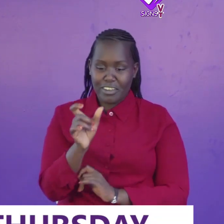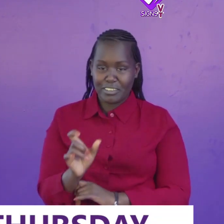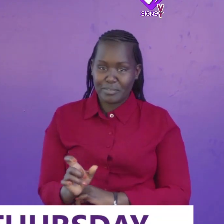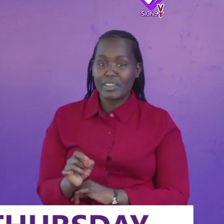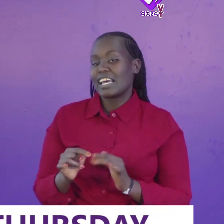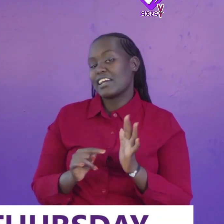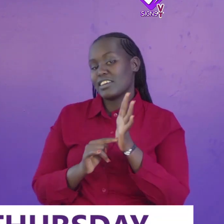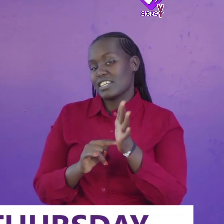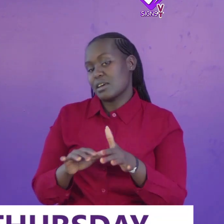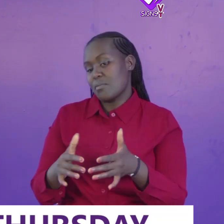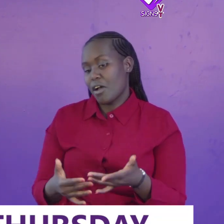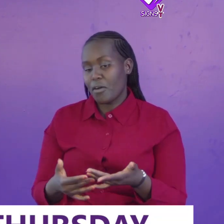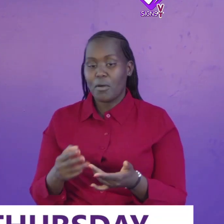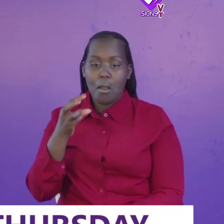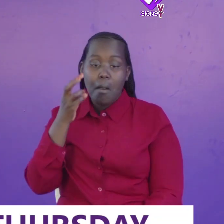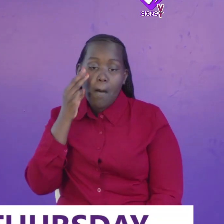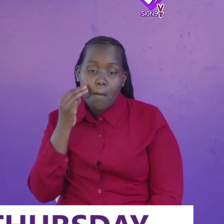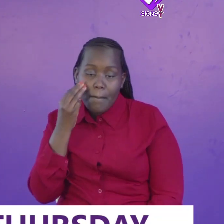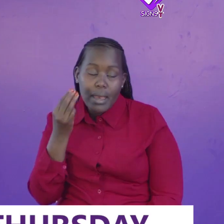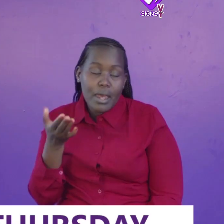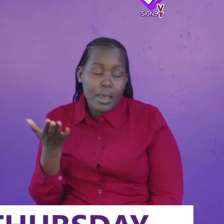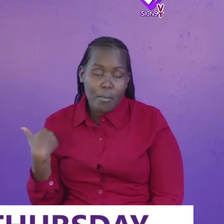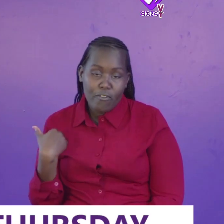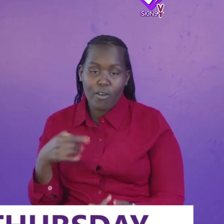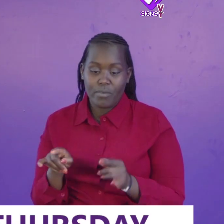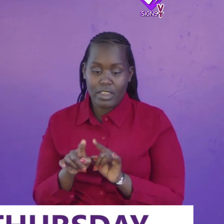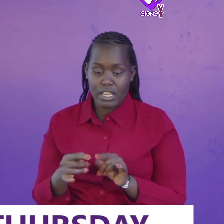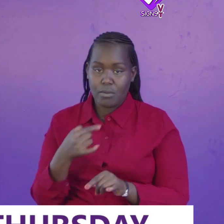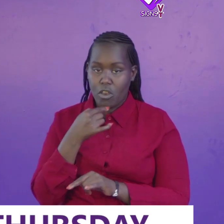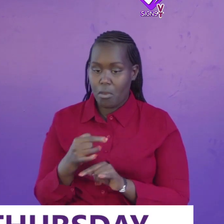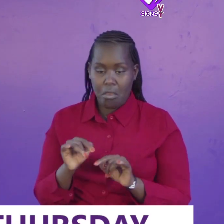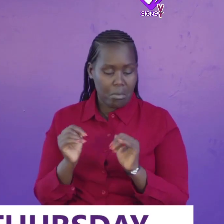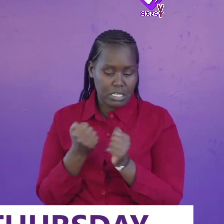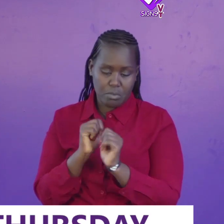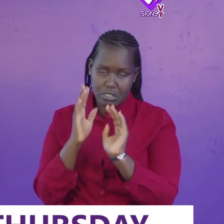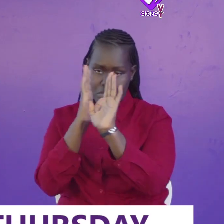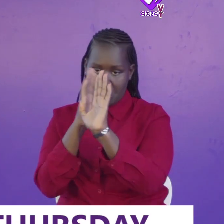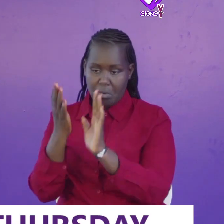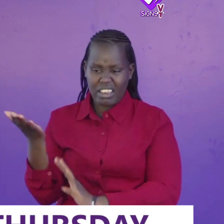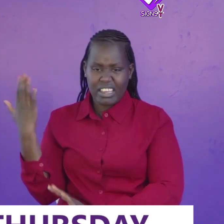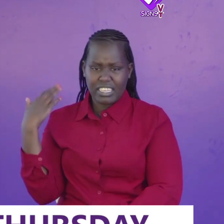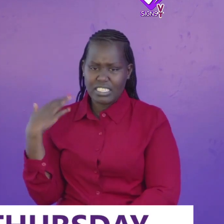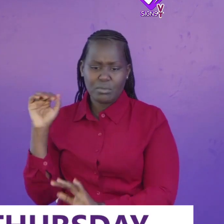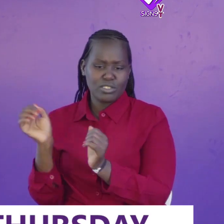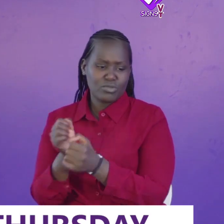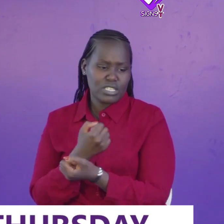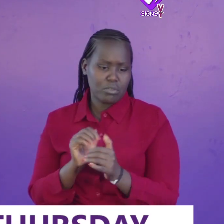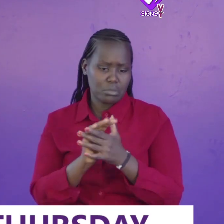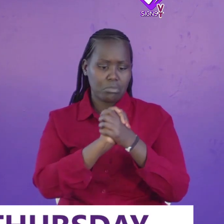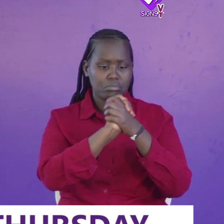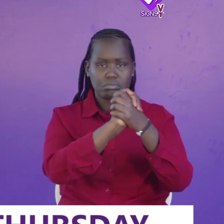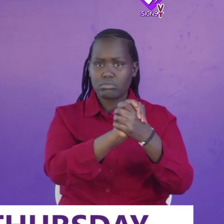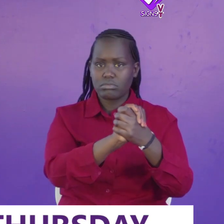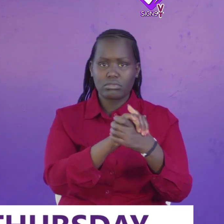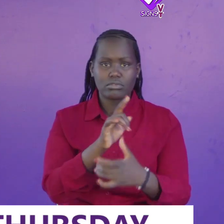like how Nduko was before. Kama mimi nimewaambia tu mimi siwezi feature kitambo, singeweza hata kusalimia